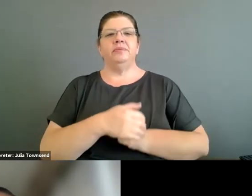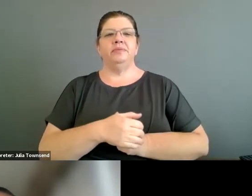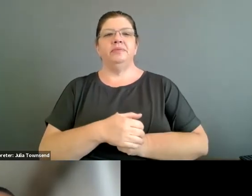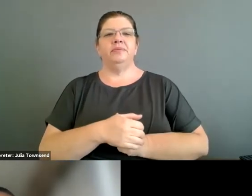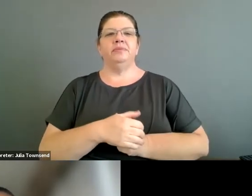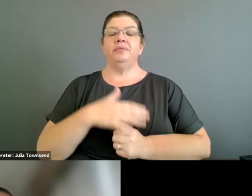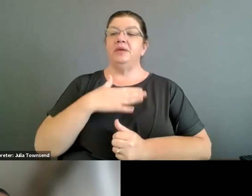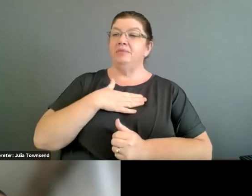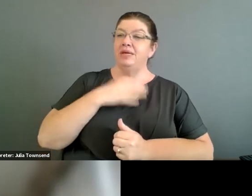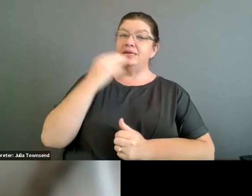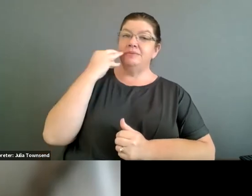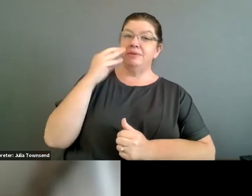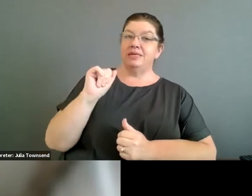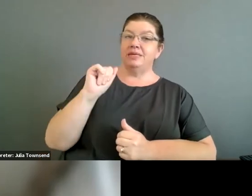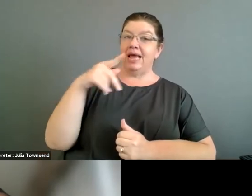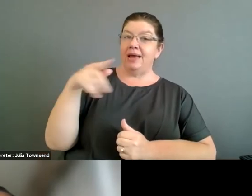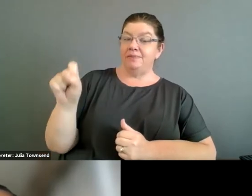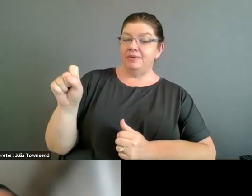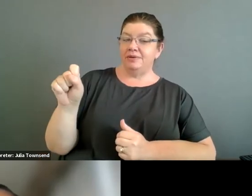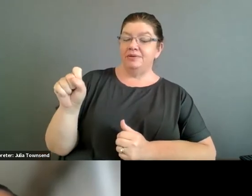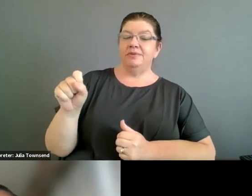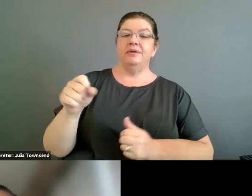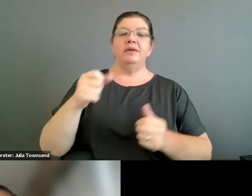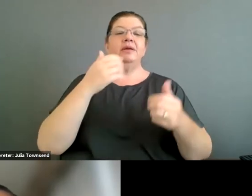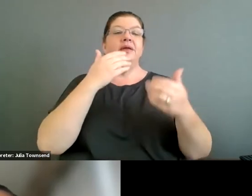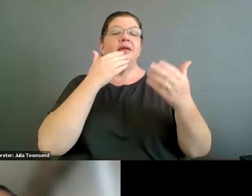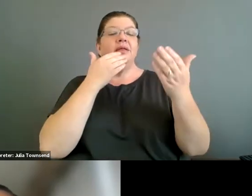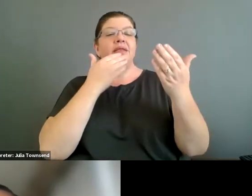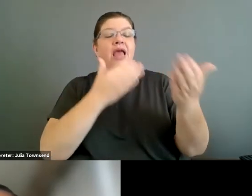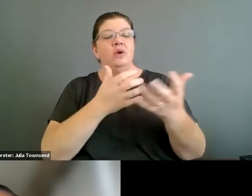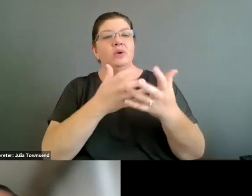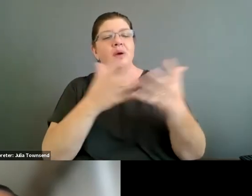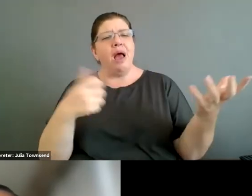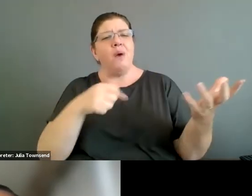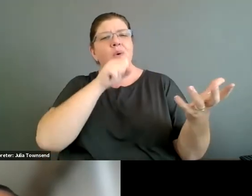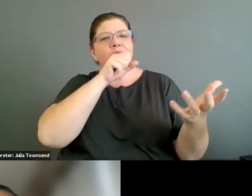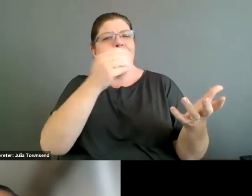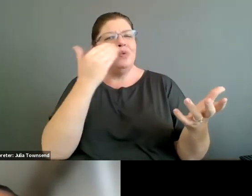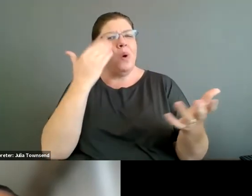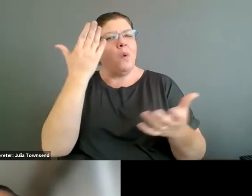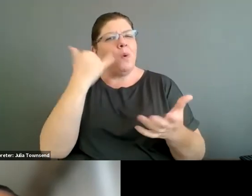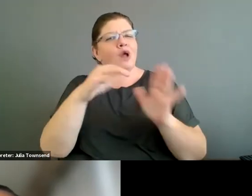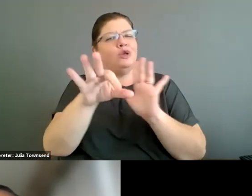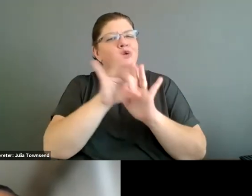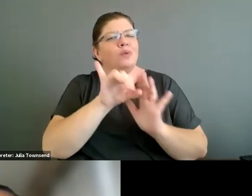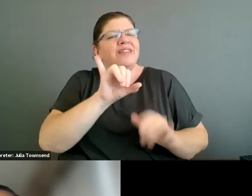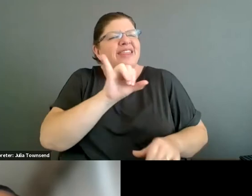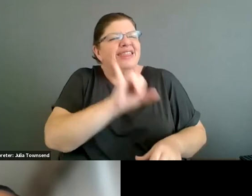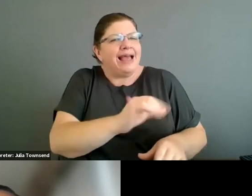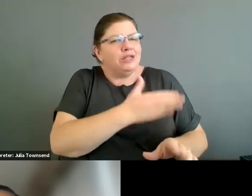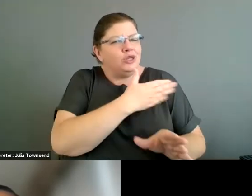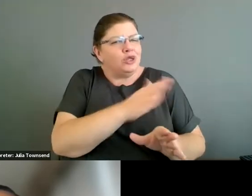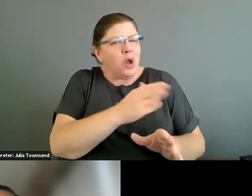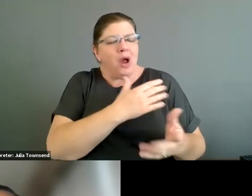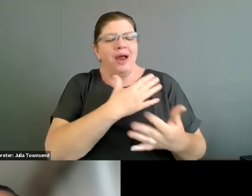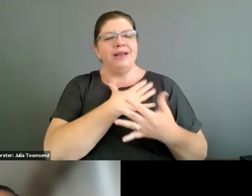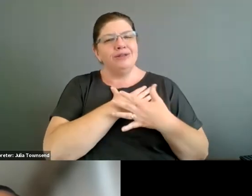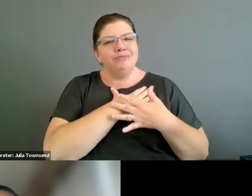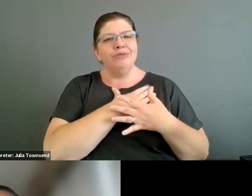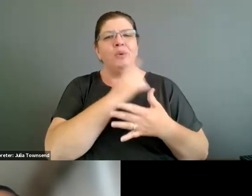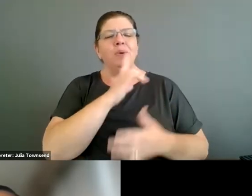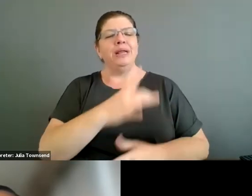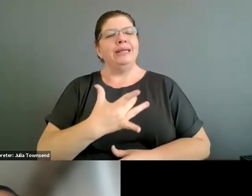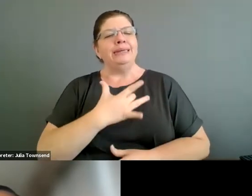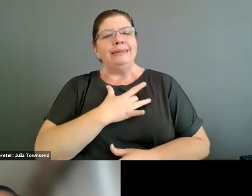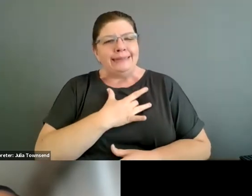Please, Ms. Capps. Yeah, thank you so much. I would love to know why you chose that song. It really speaks to